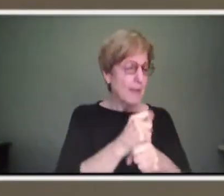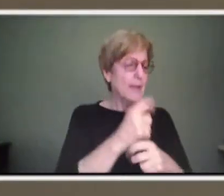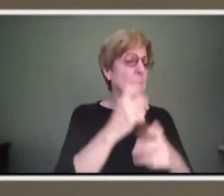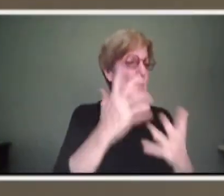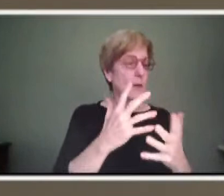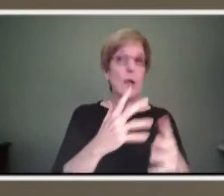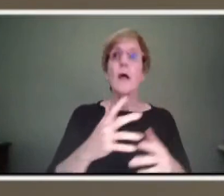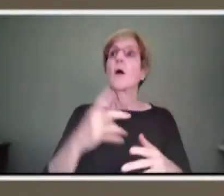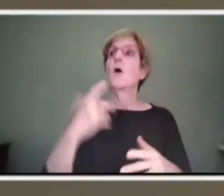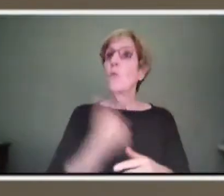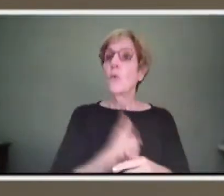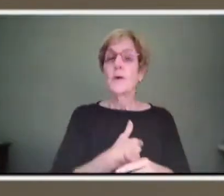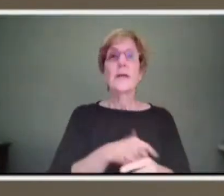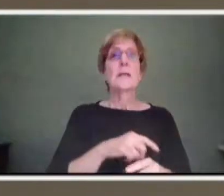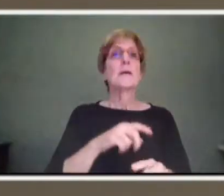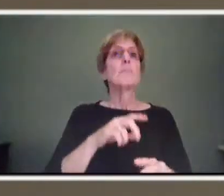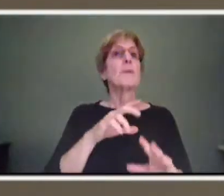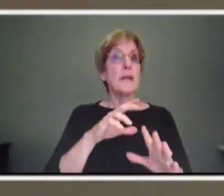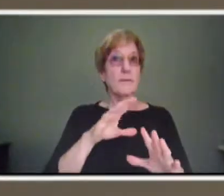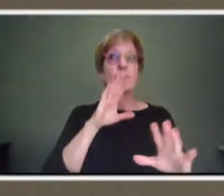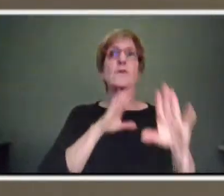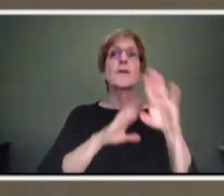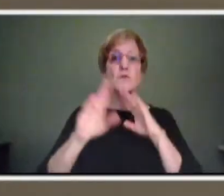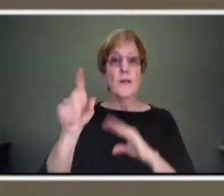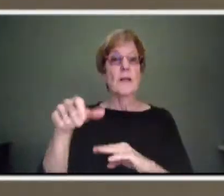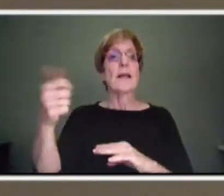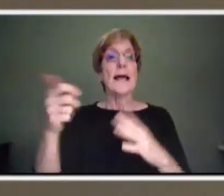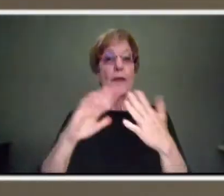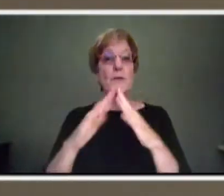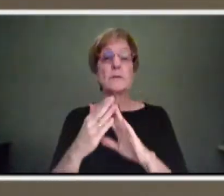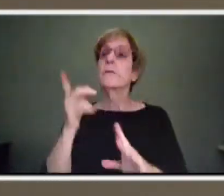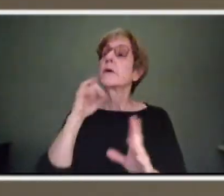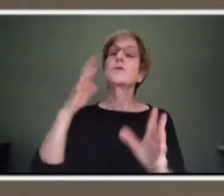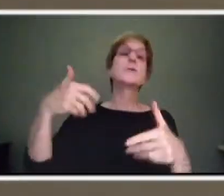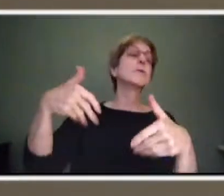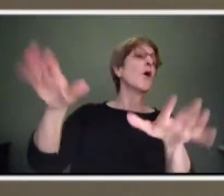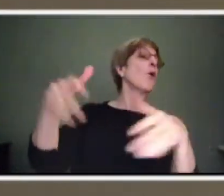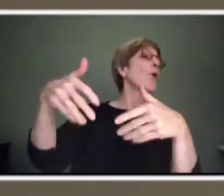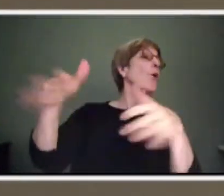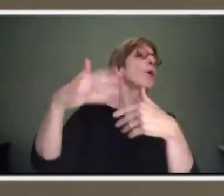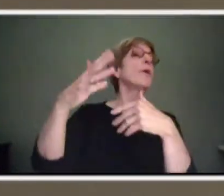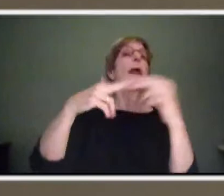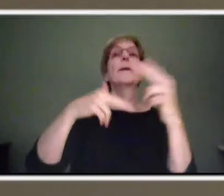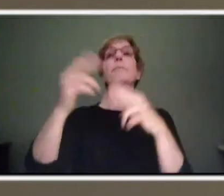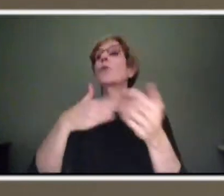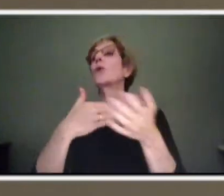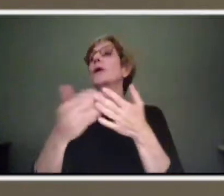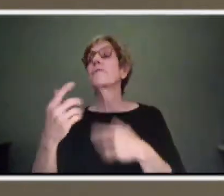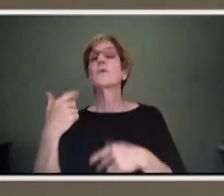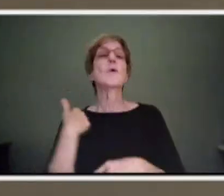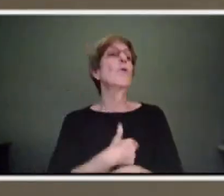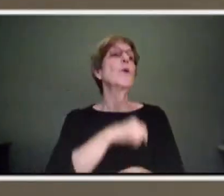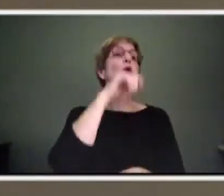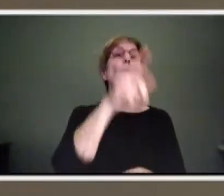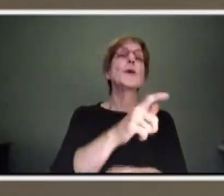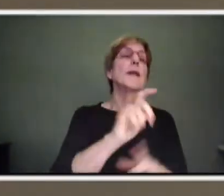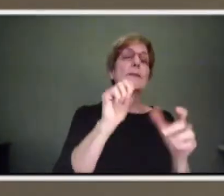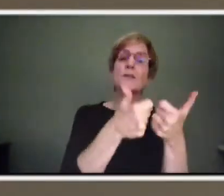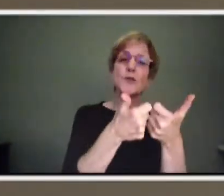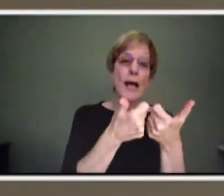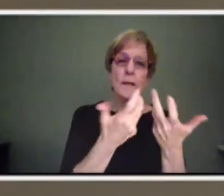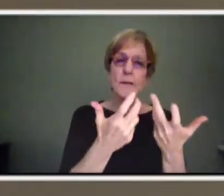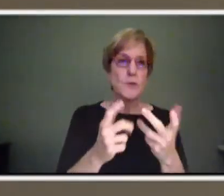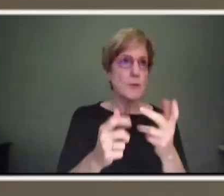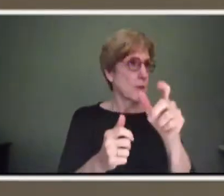into because they just thought, just let them build whatever they want. We don't need the infrastructure challenges that some of our